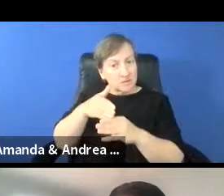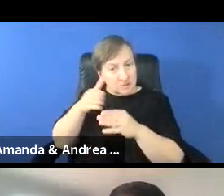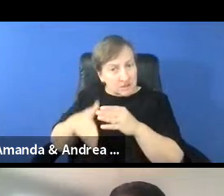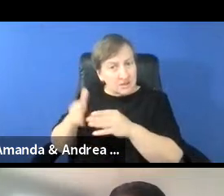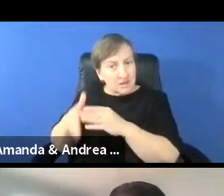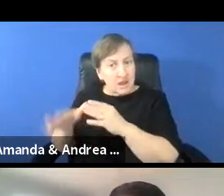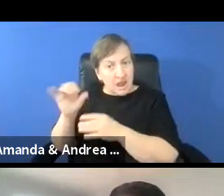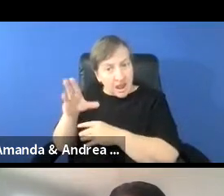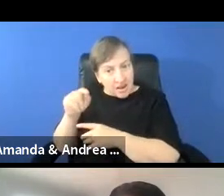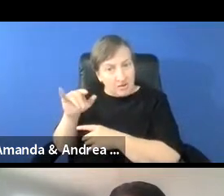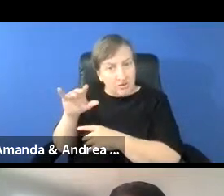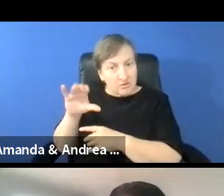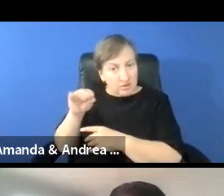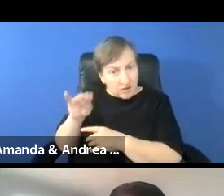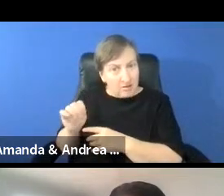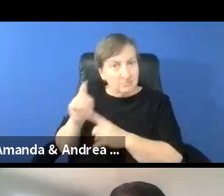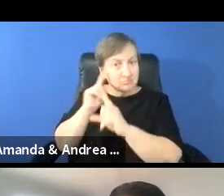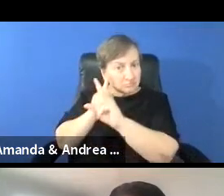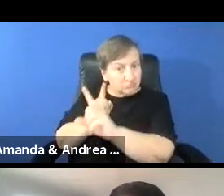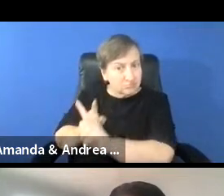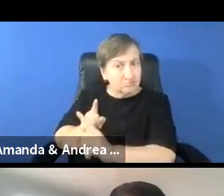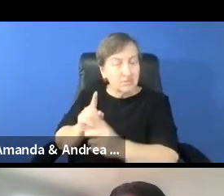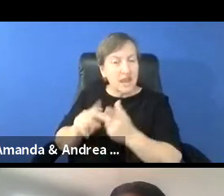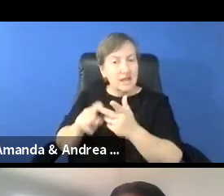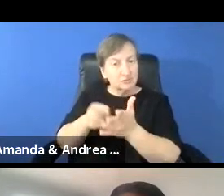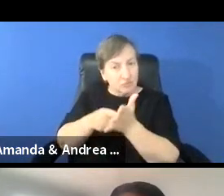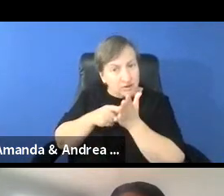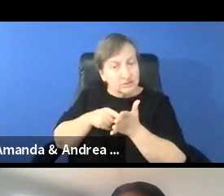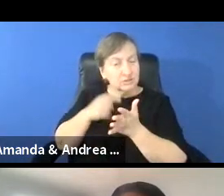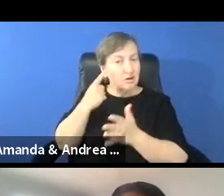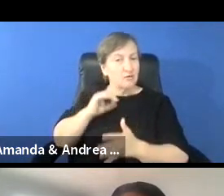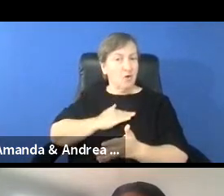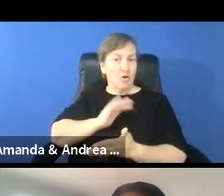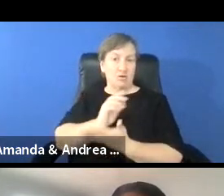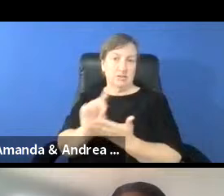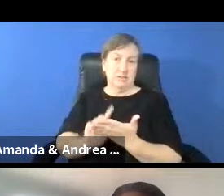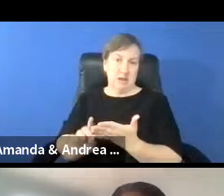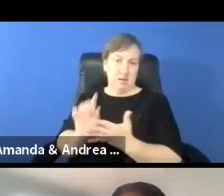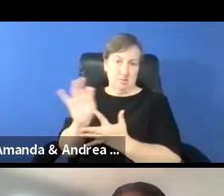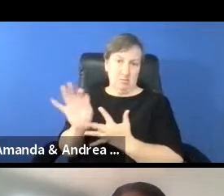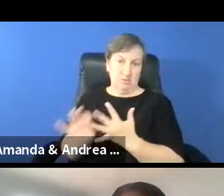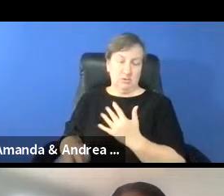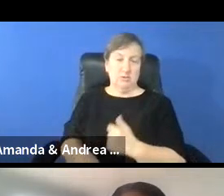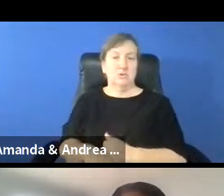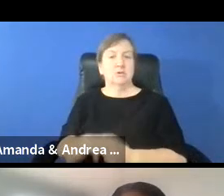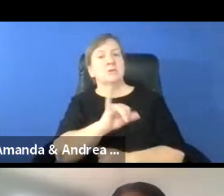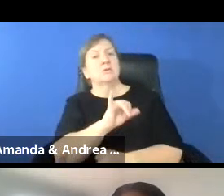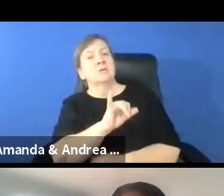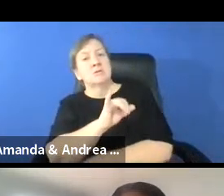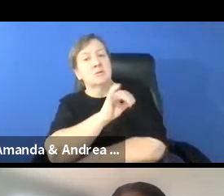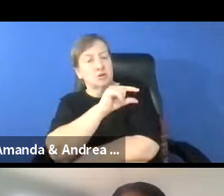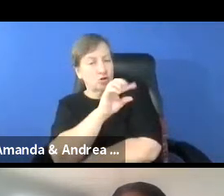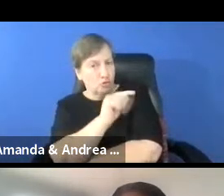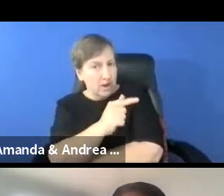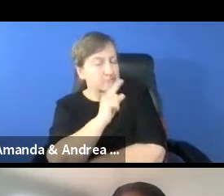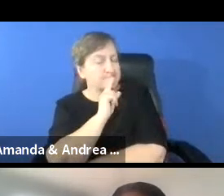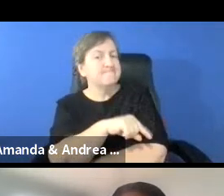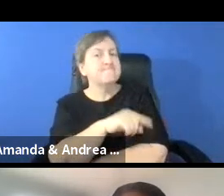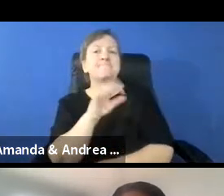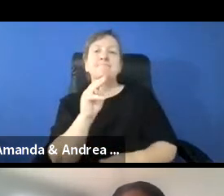outcomes and criterias for our design options? Well, Matt, it's a great question,